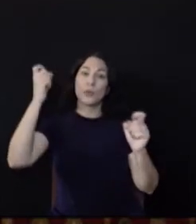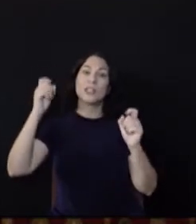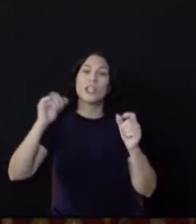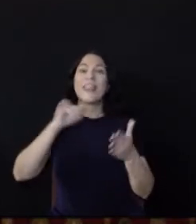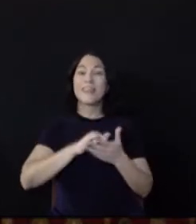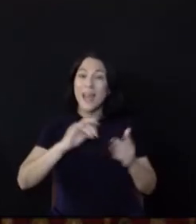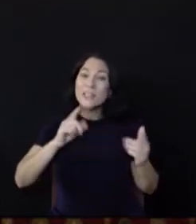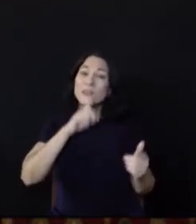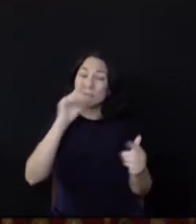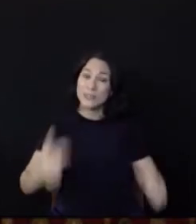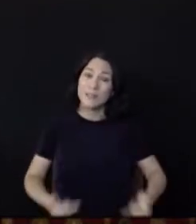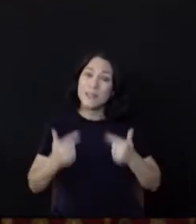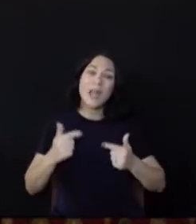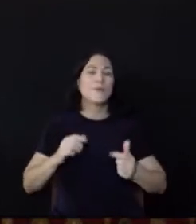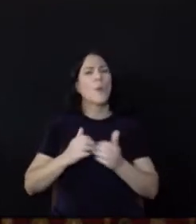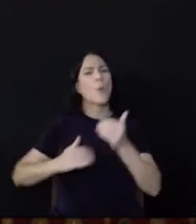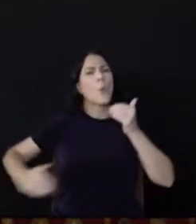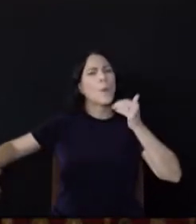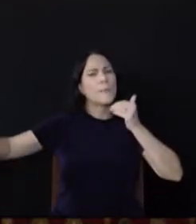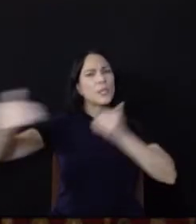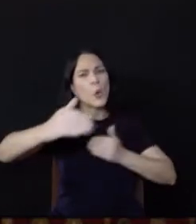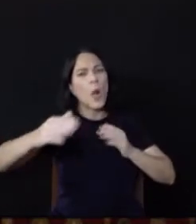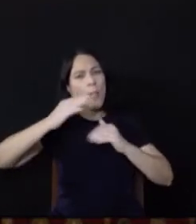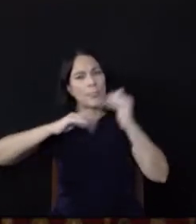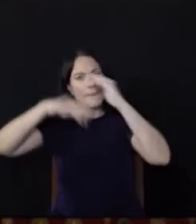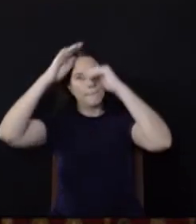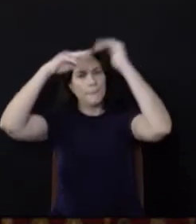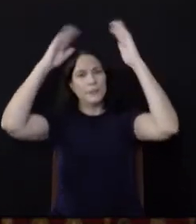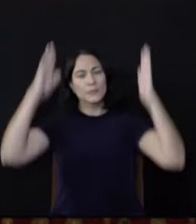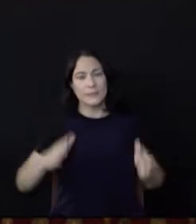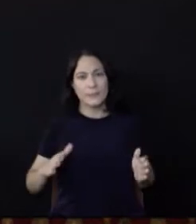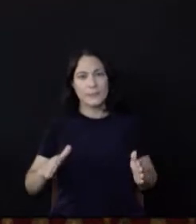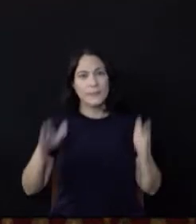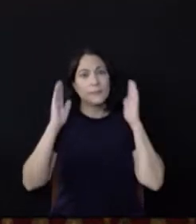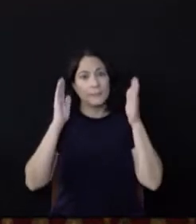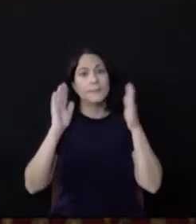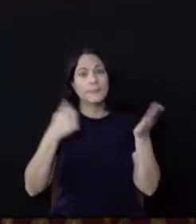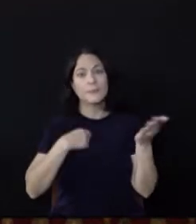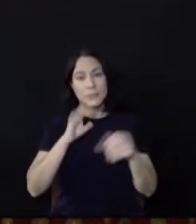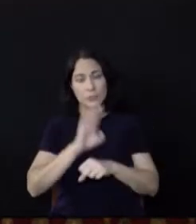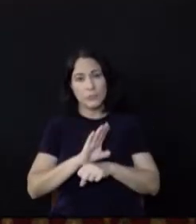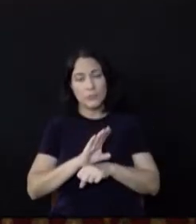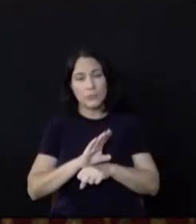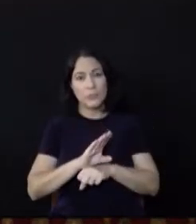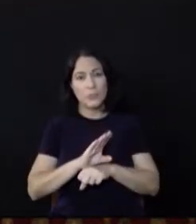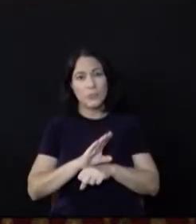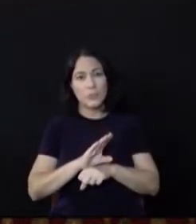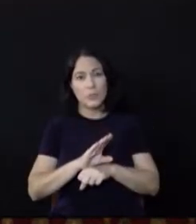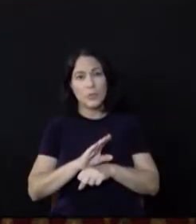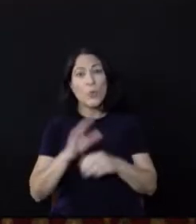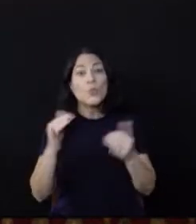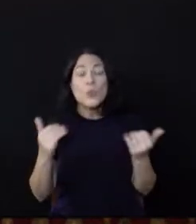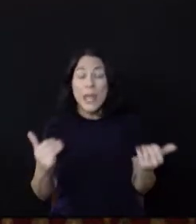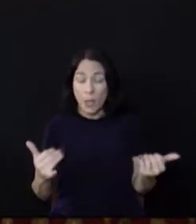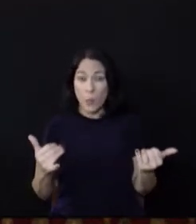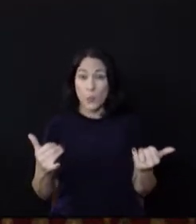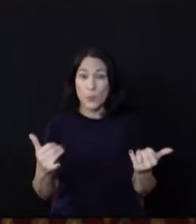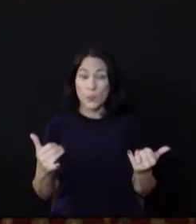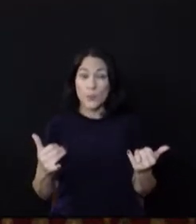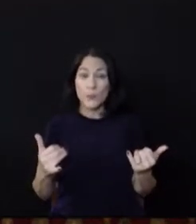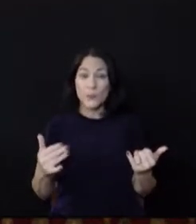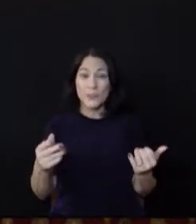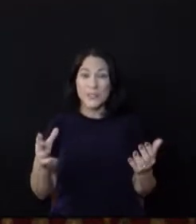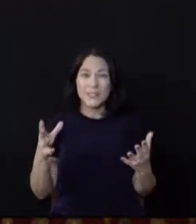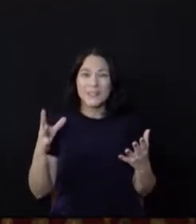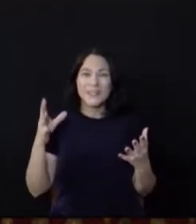what happens in any building on Sunday morning. Hear me, church. And so right now,